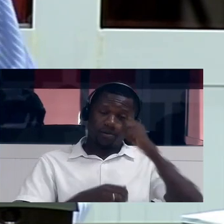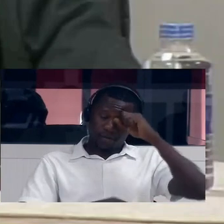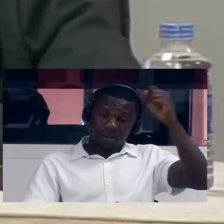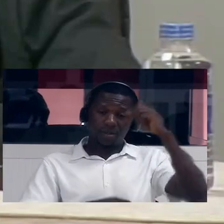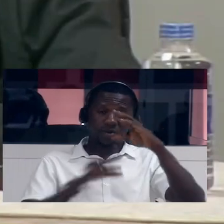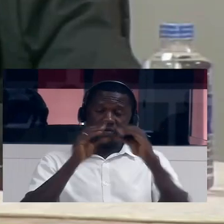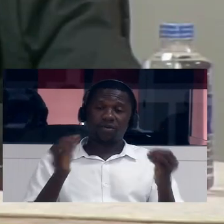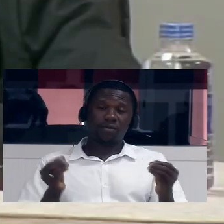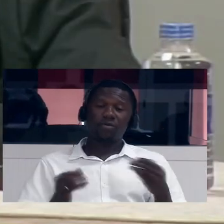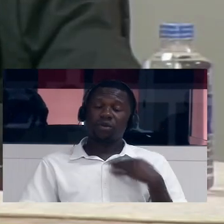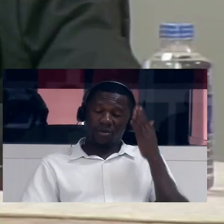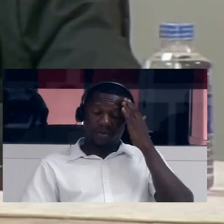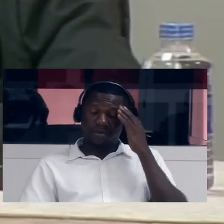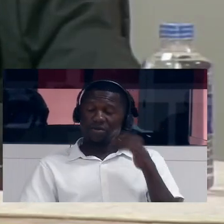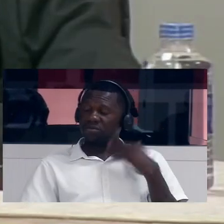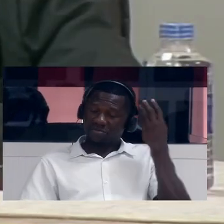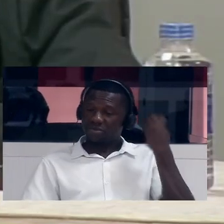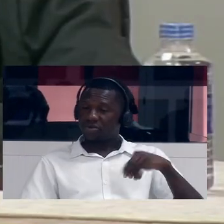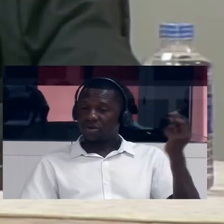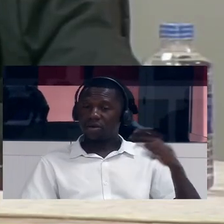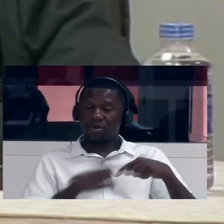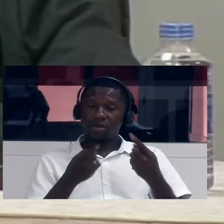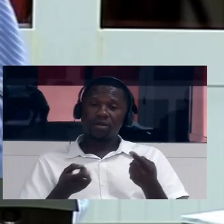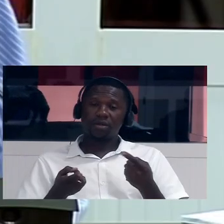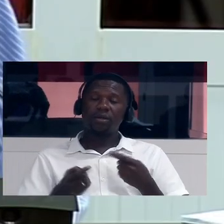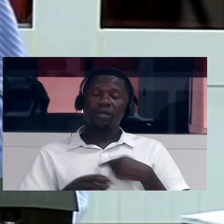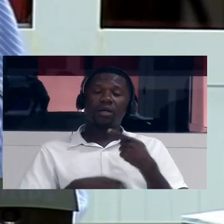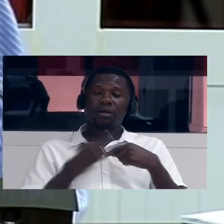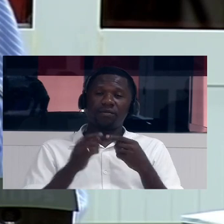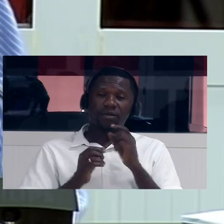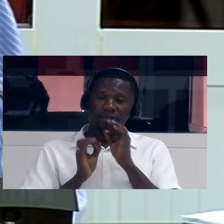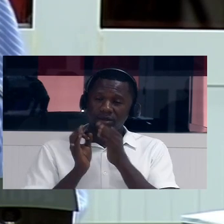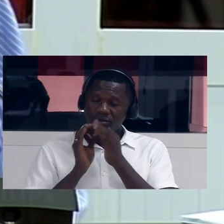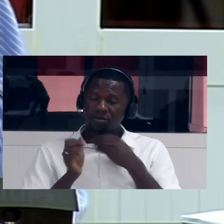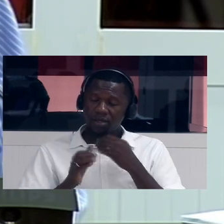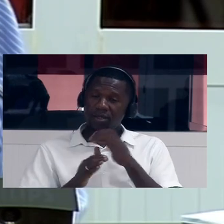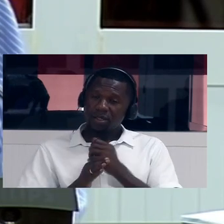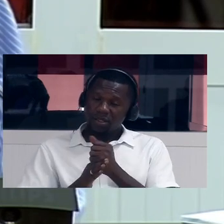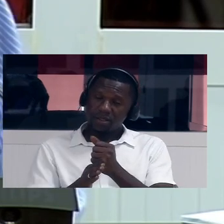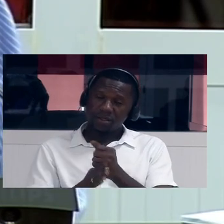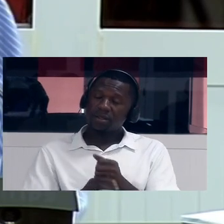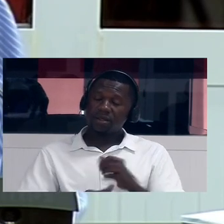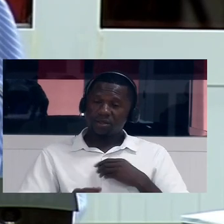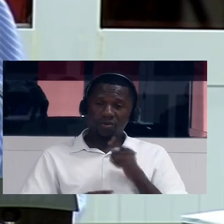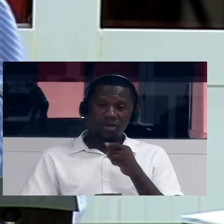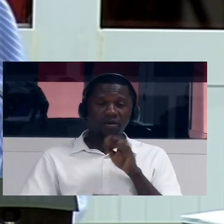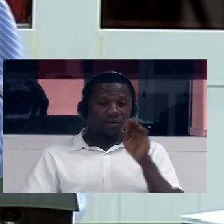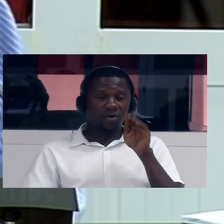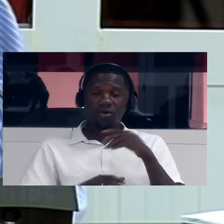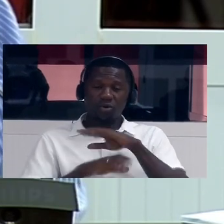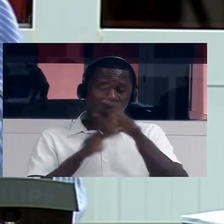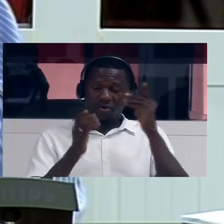And I knew it, so I wasn't bothered with that, you know. And then I said to my deputy, you know, I have called the opposition